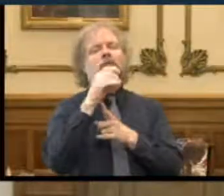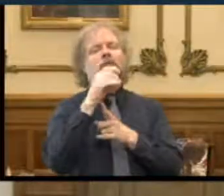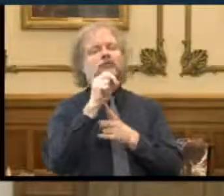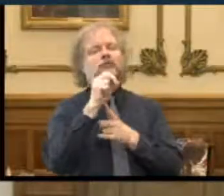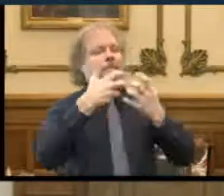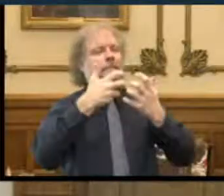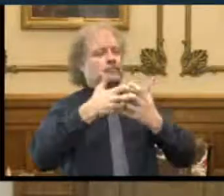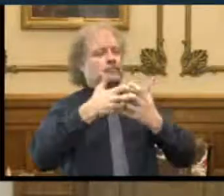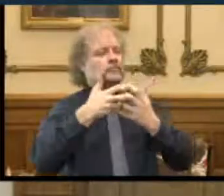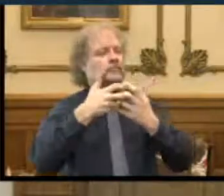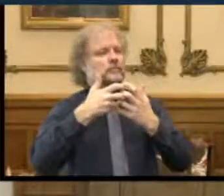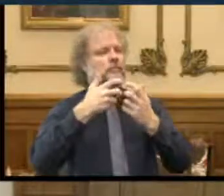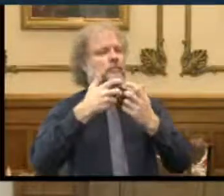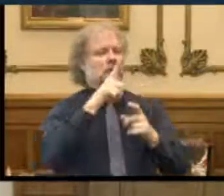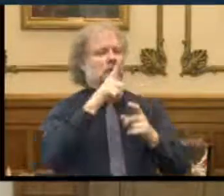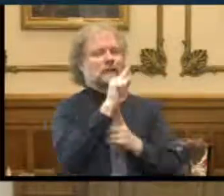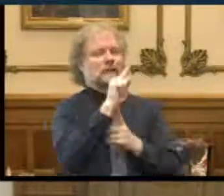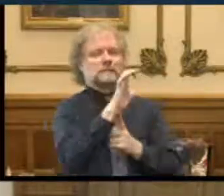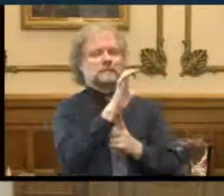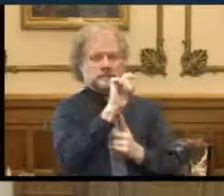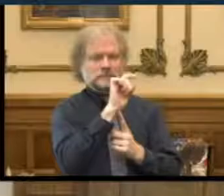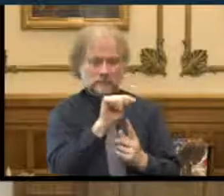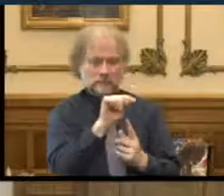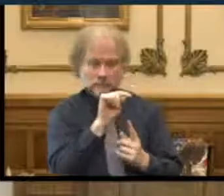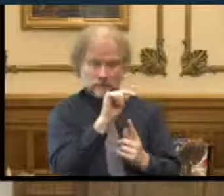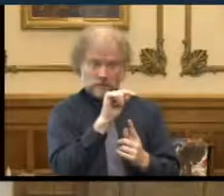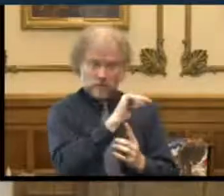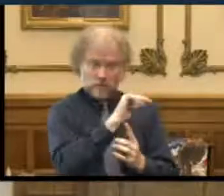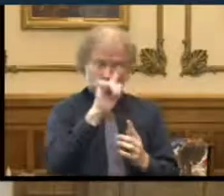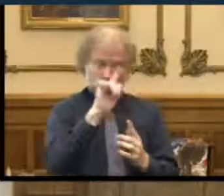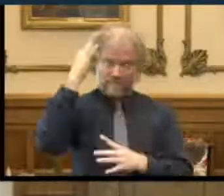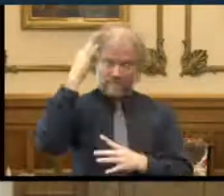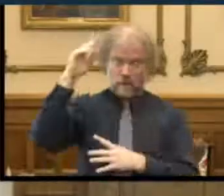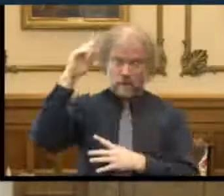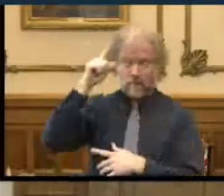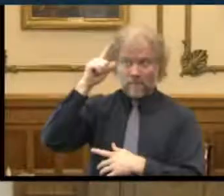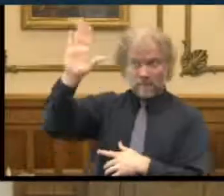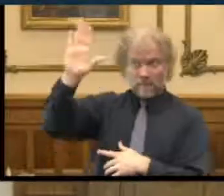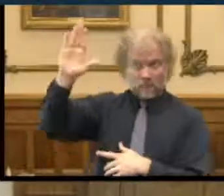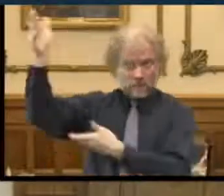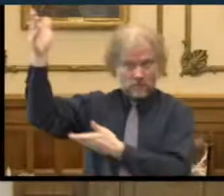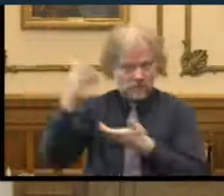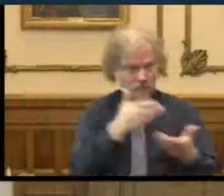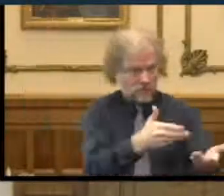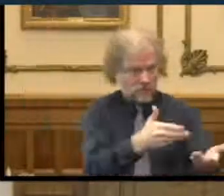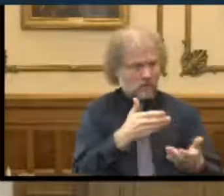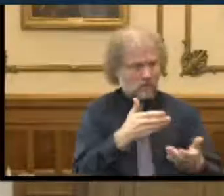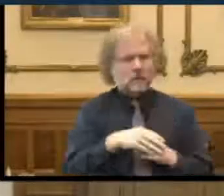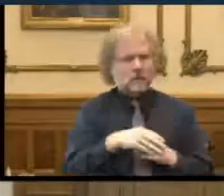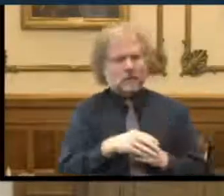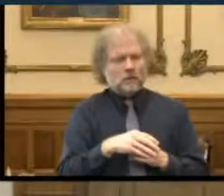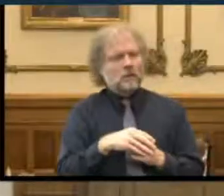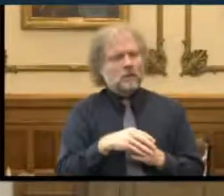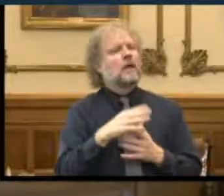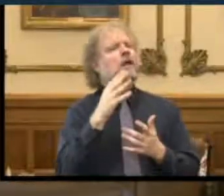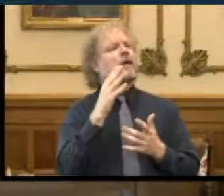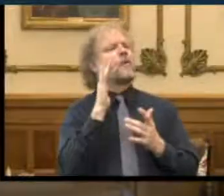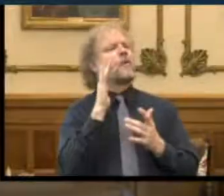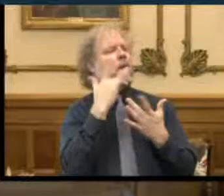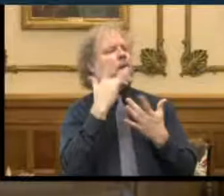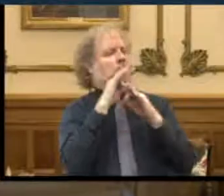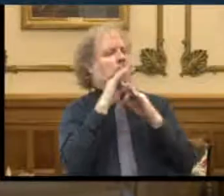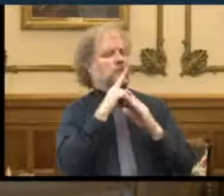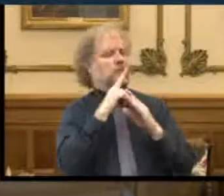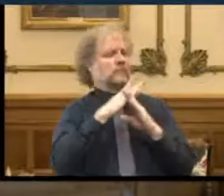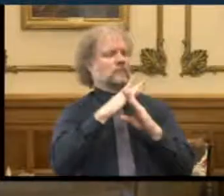received by long-term care facilities. Are those from the federal government, and why are they so important in terms of outbreaks?